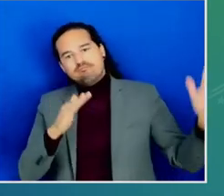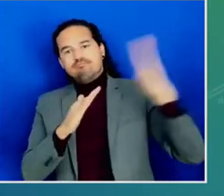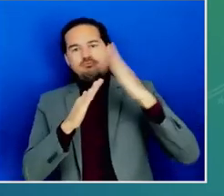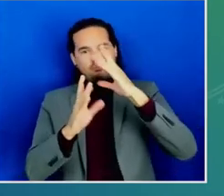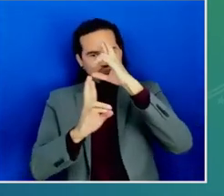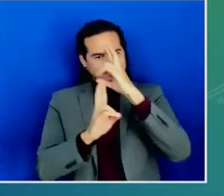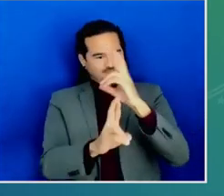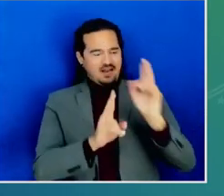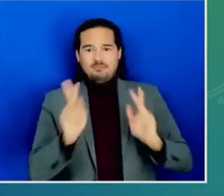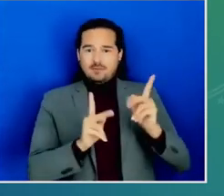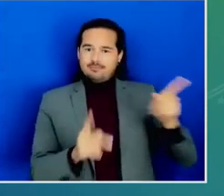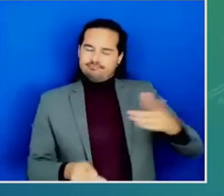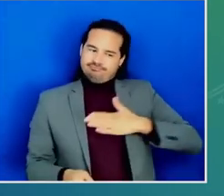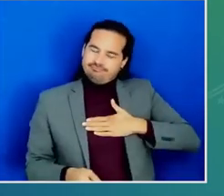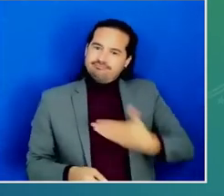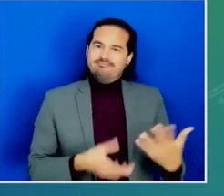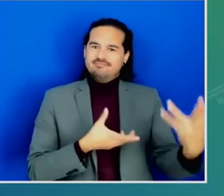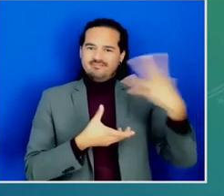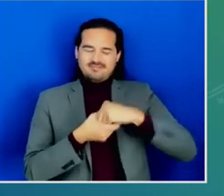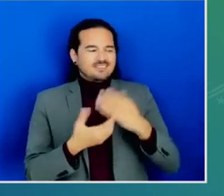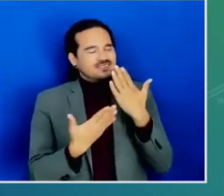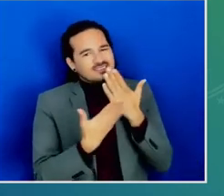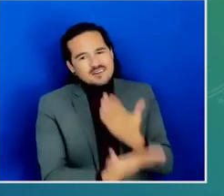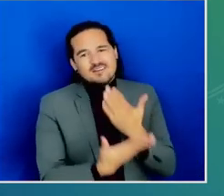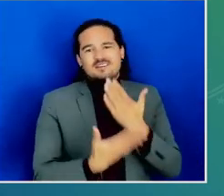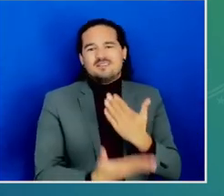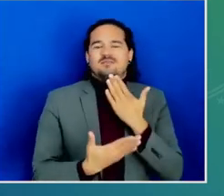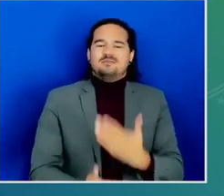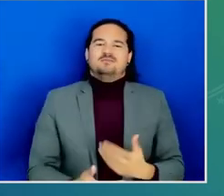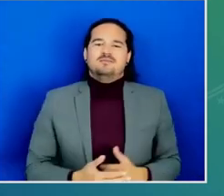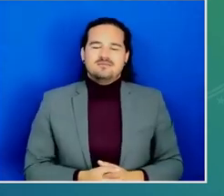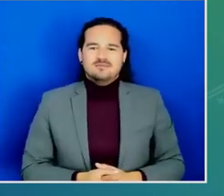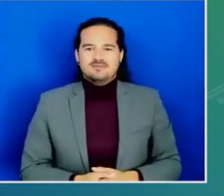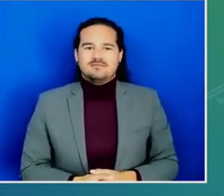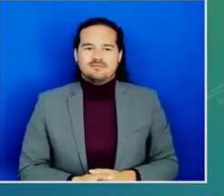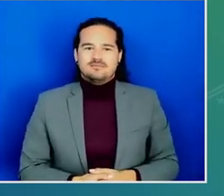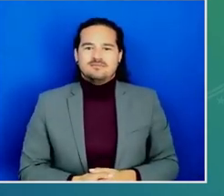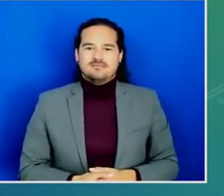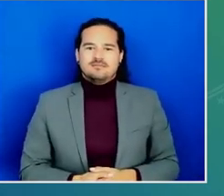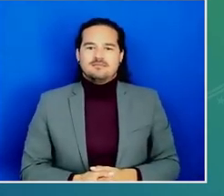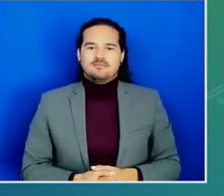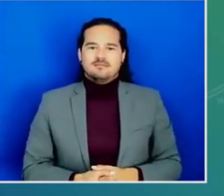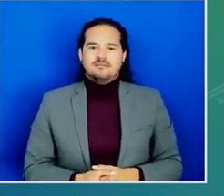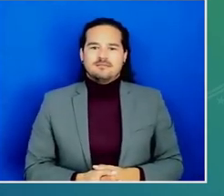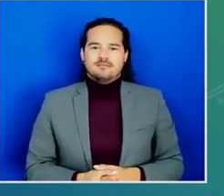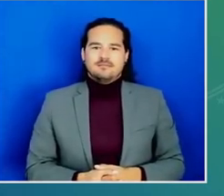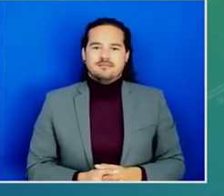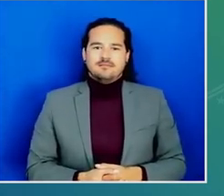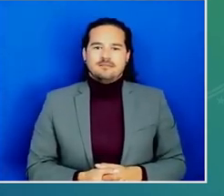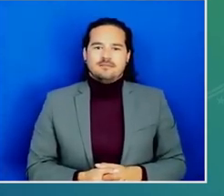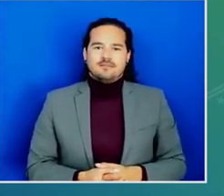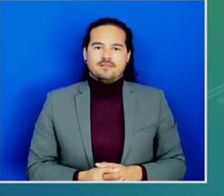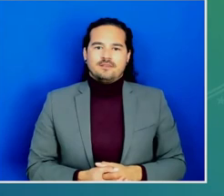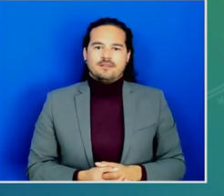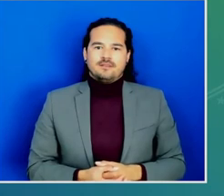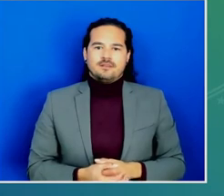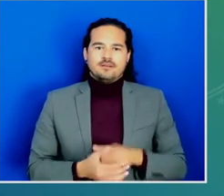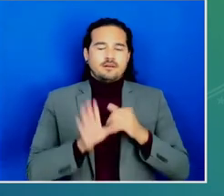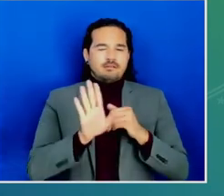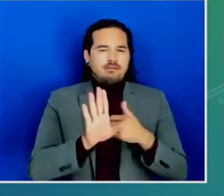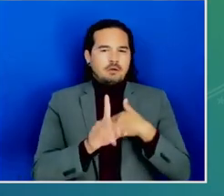to serve again. Thank you. Thank you, thank you, thank you. To serve as the first ever